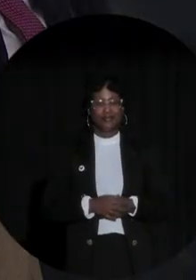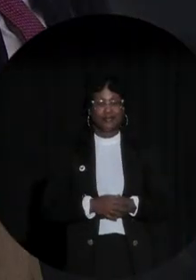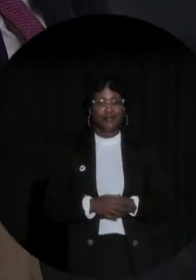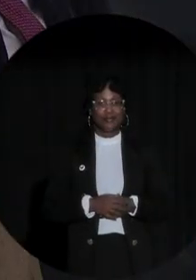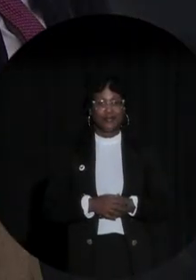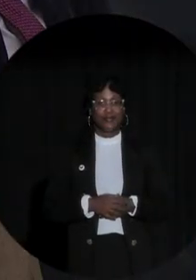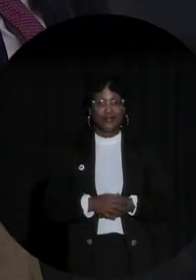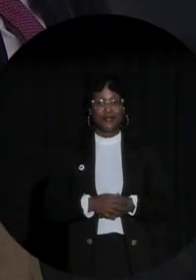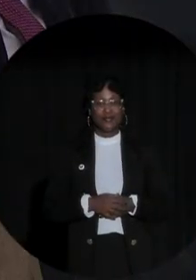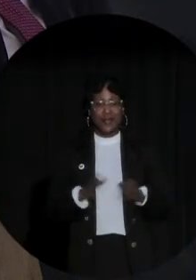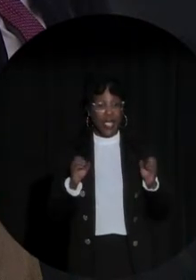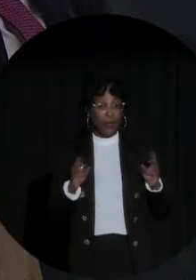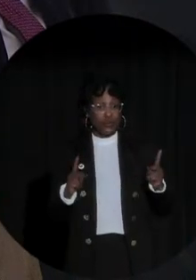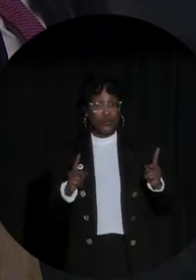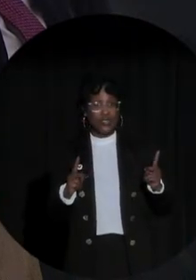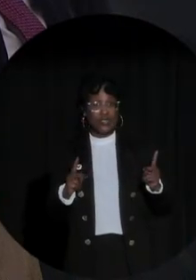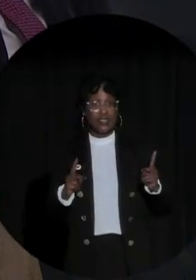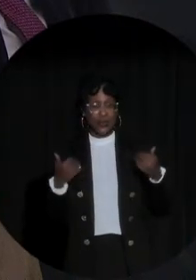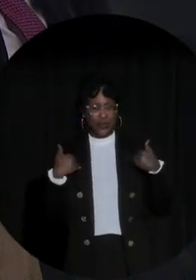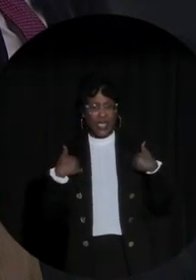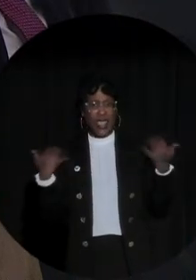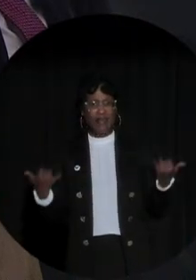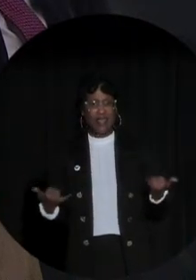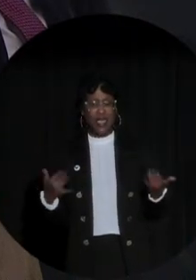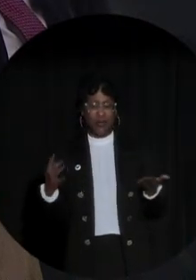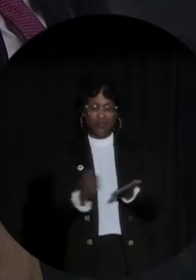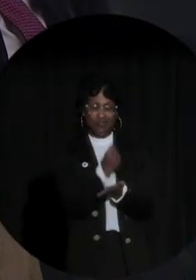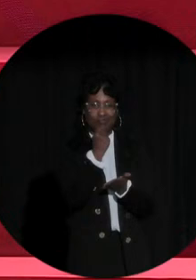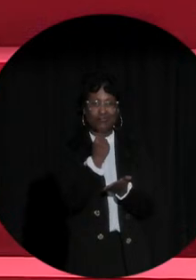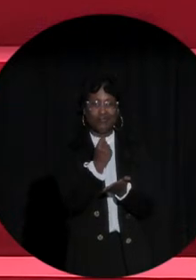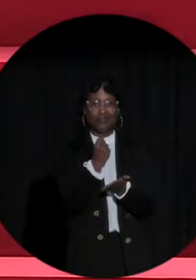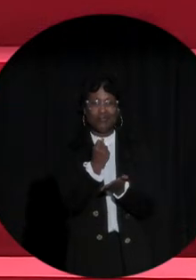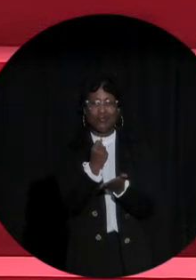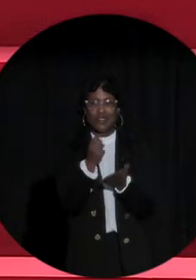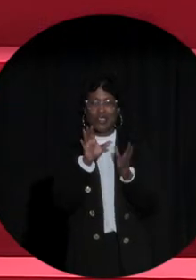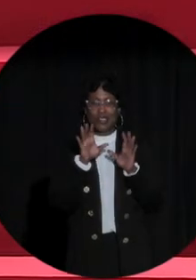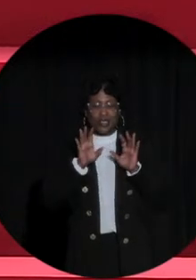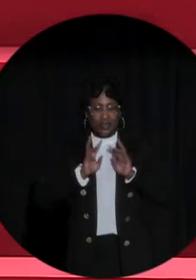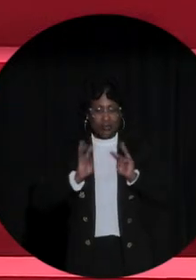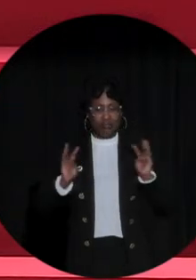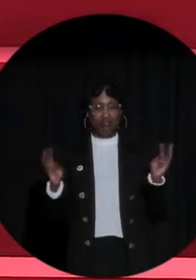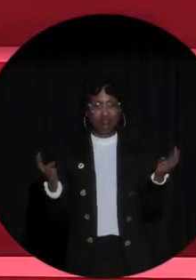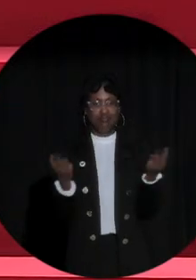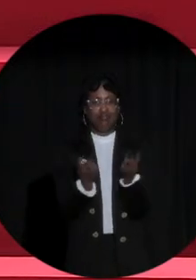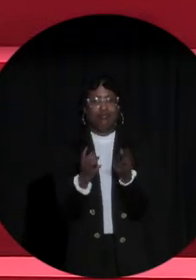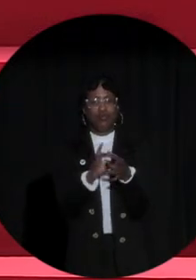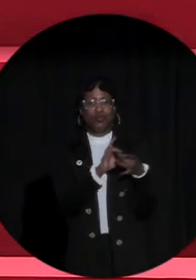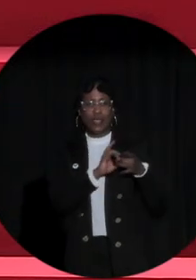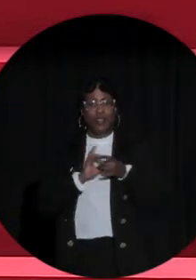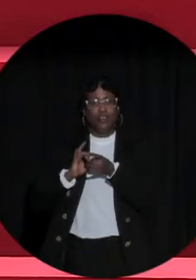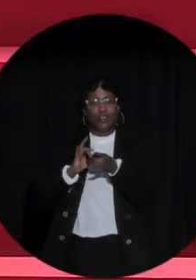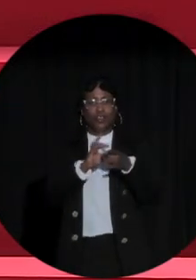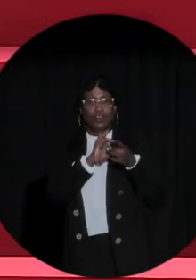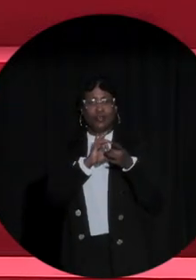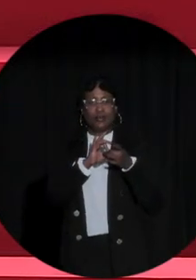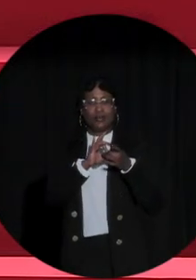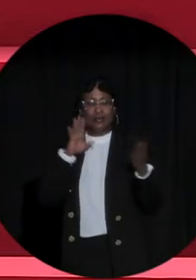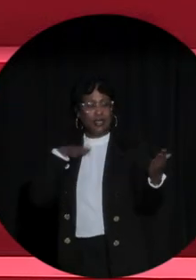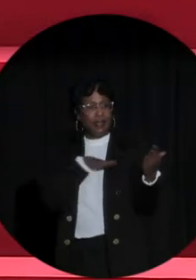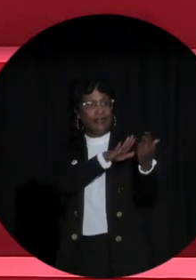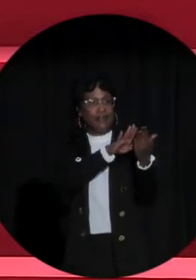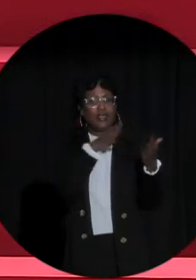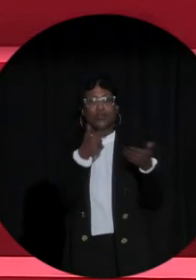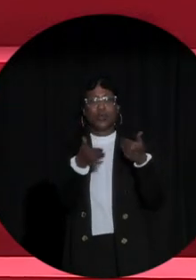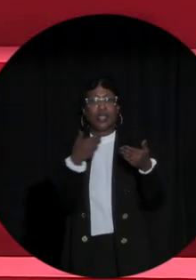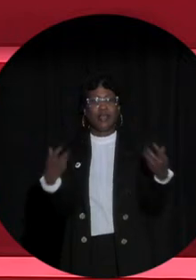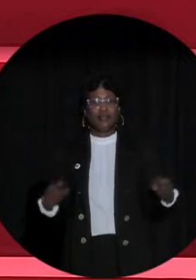for the opportunity we have to stand together to meet whatever challenges lie ahead.